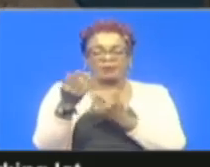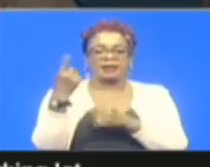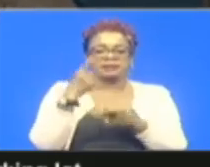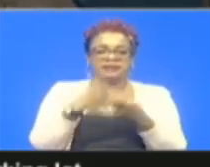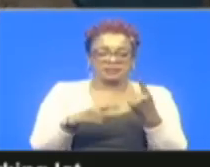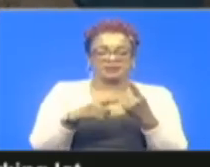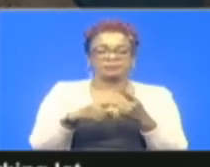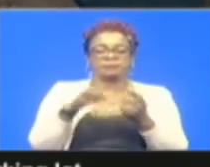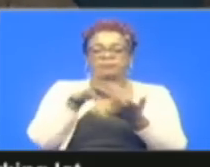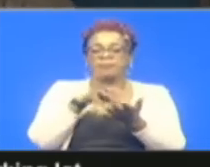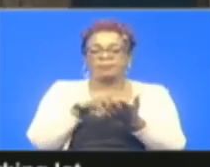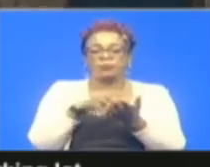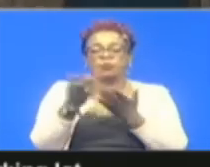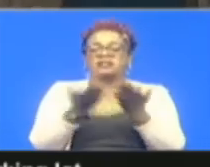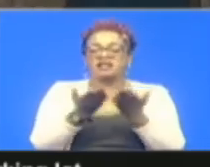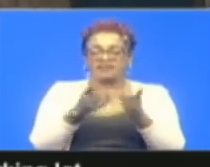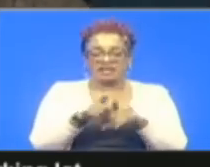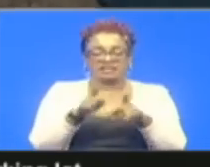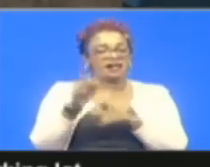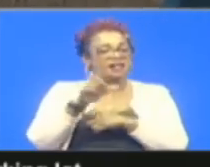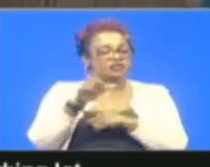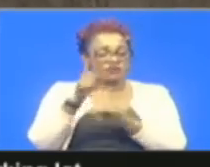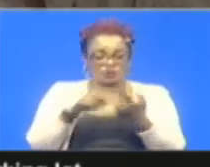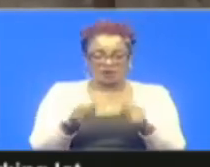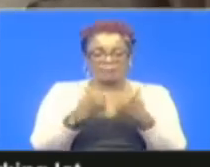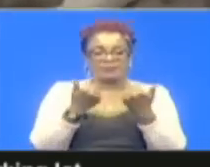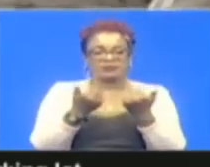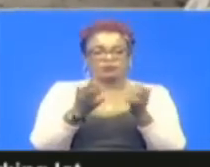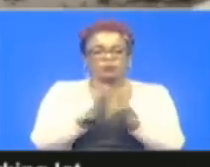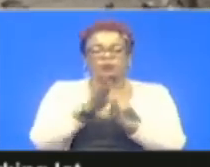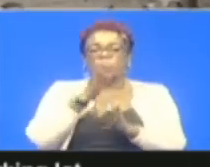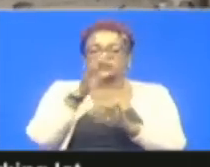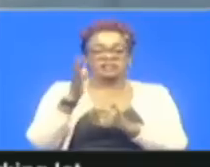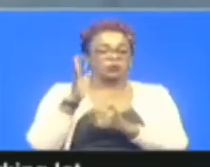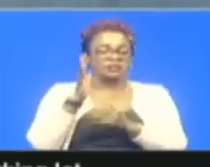dangerous situation will serve as a lesson of what happens when water security is